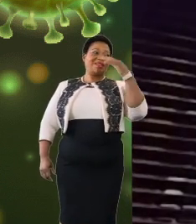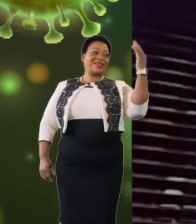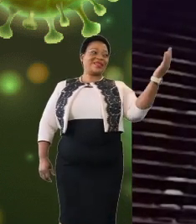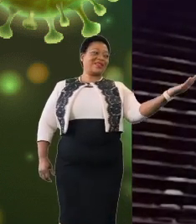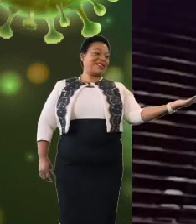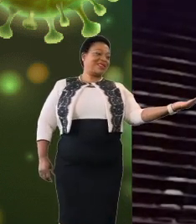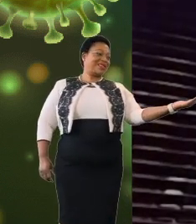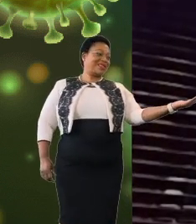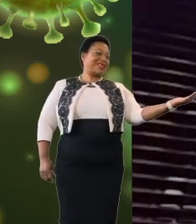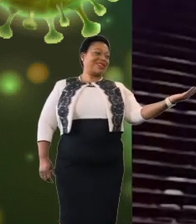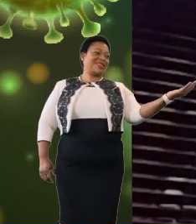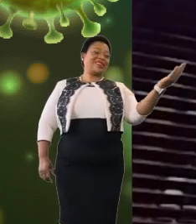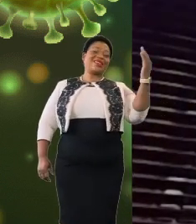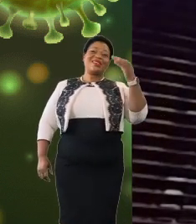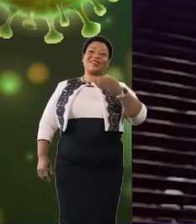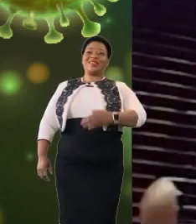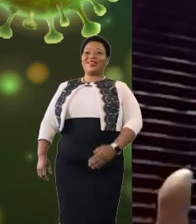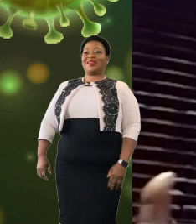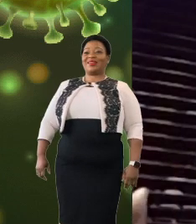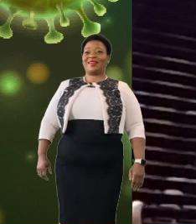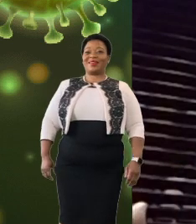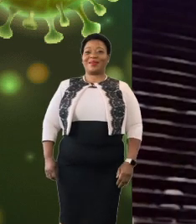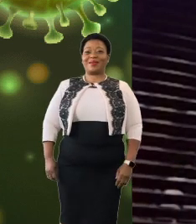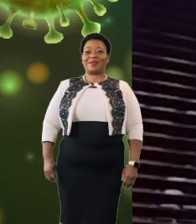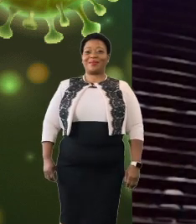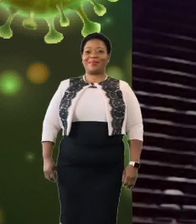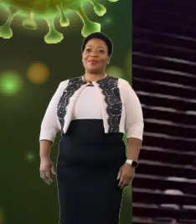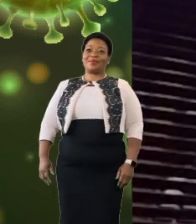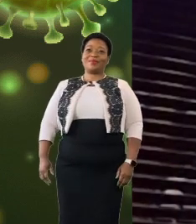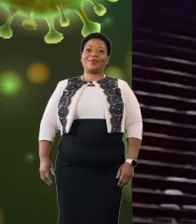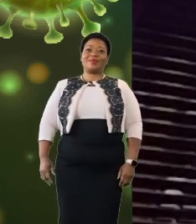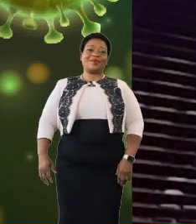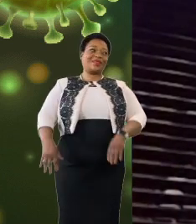You'll find them in 10 types of